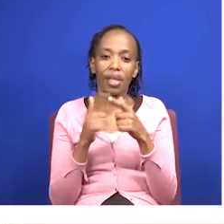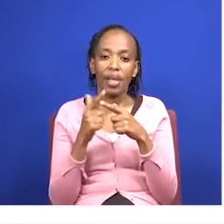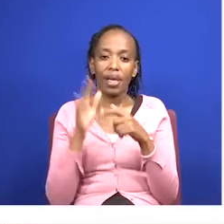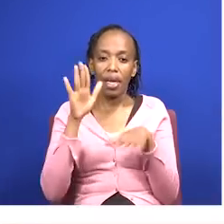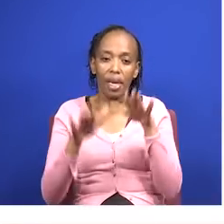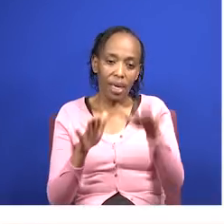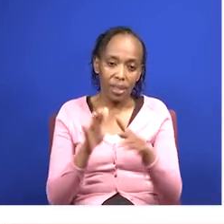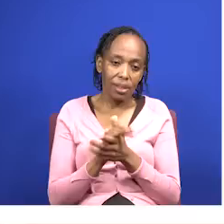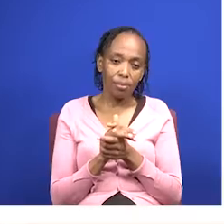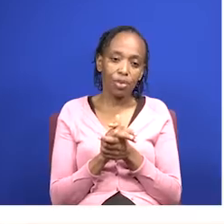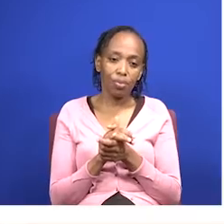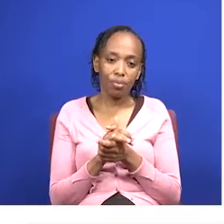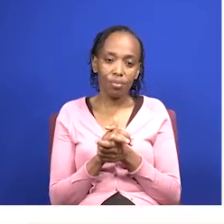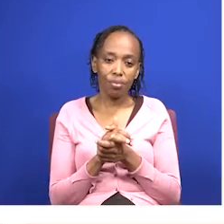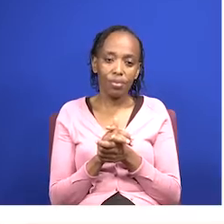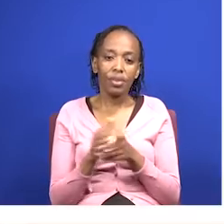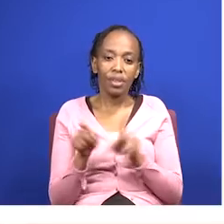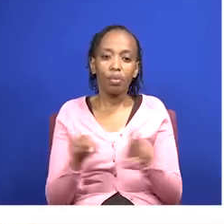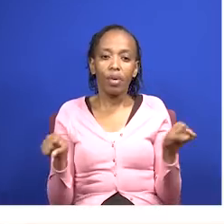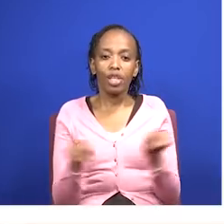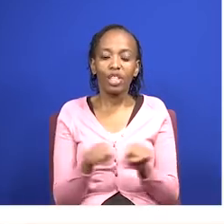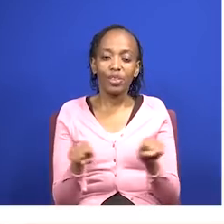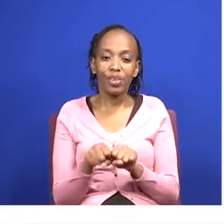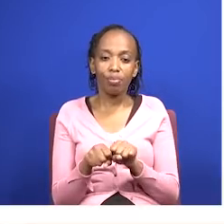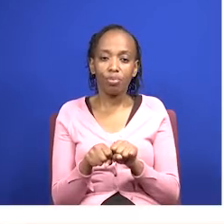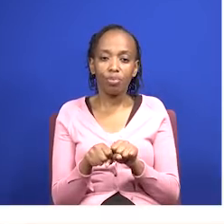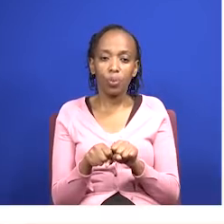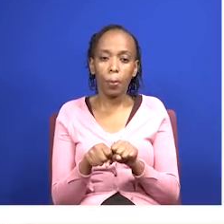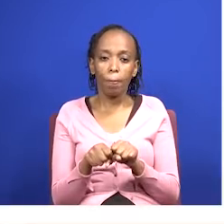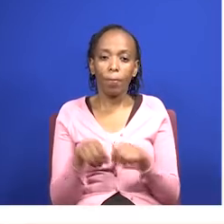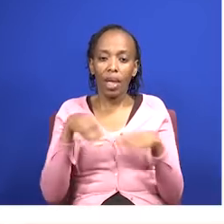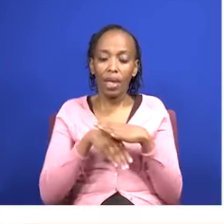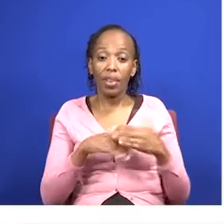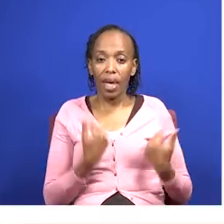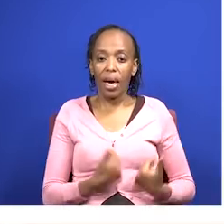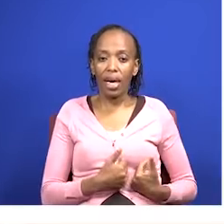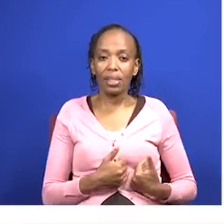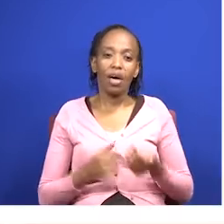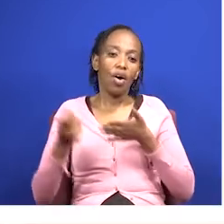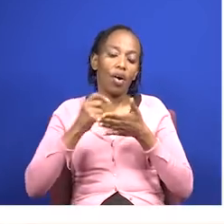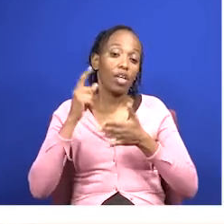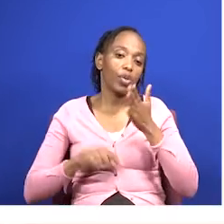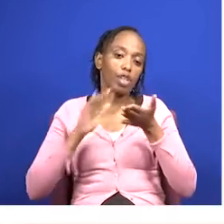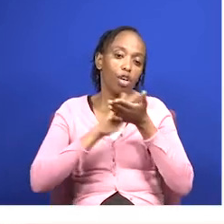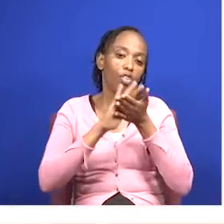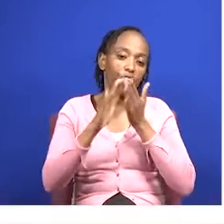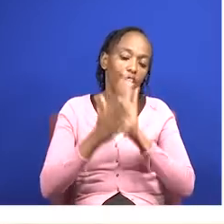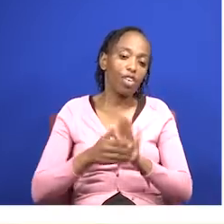put the legs, and even the shoes. Inside the heart,